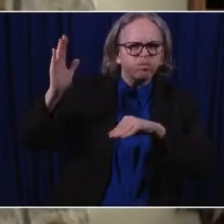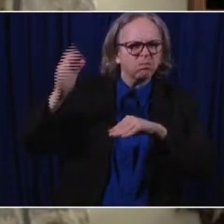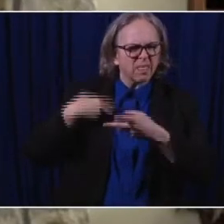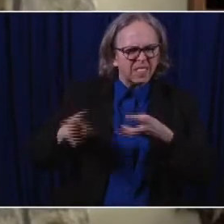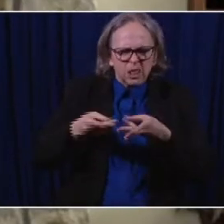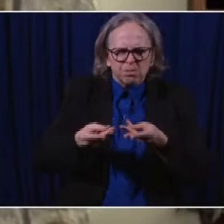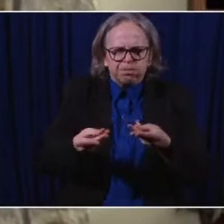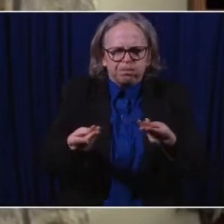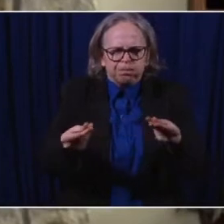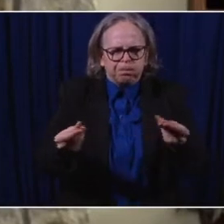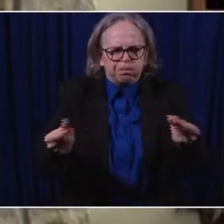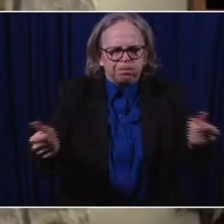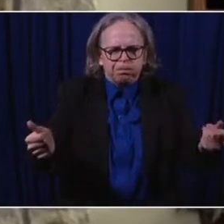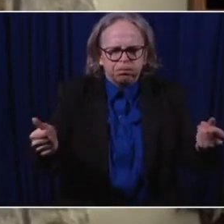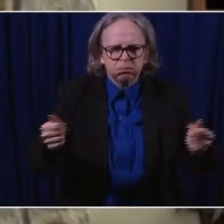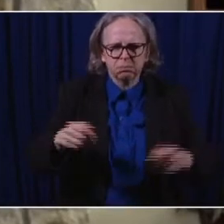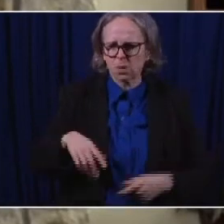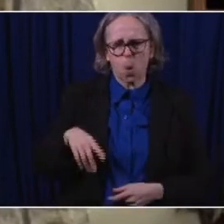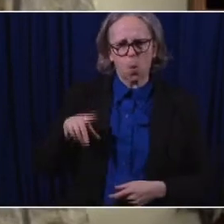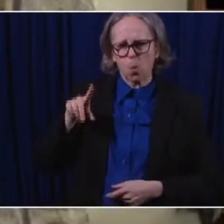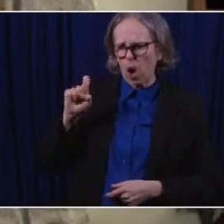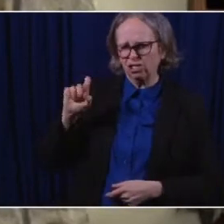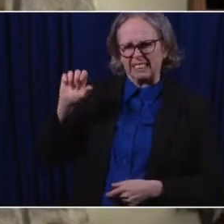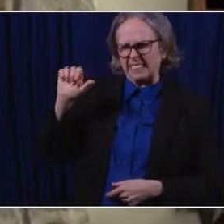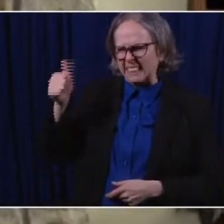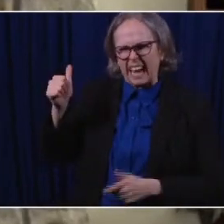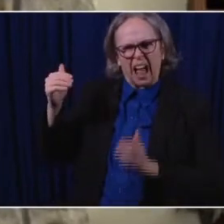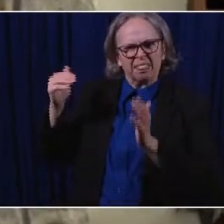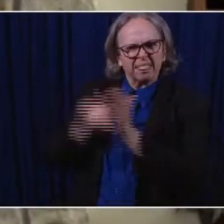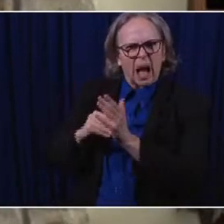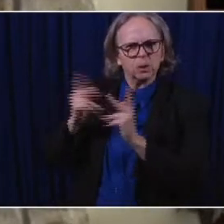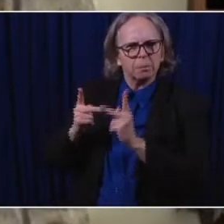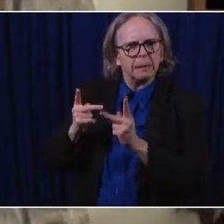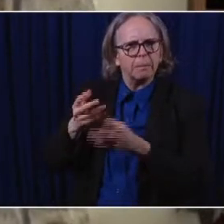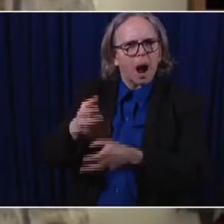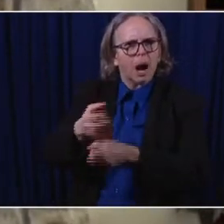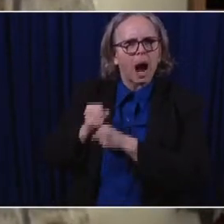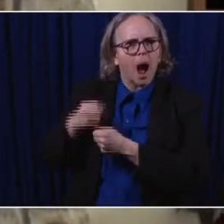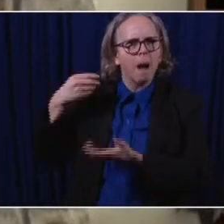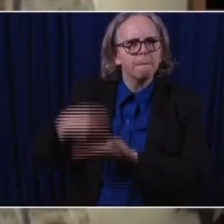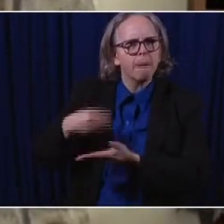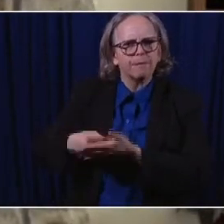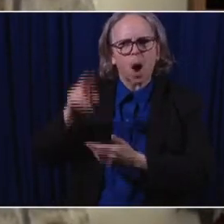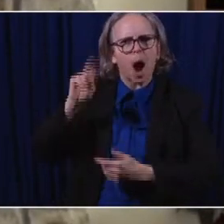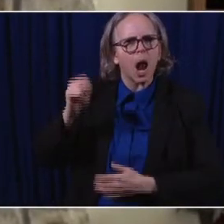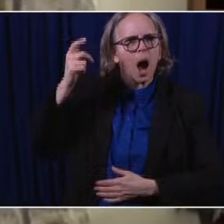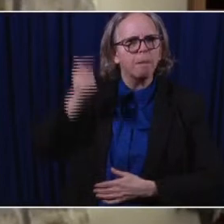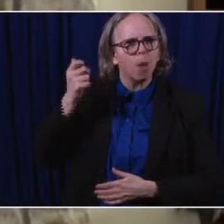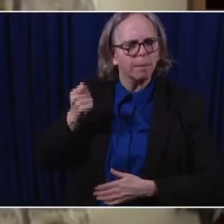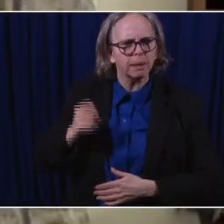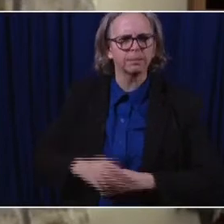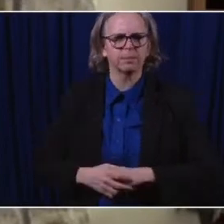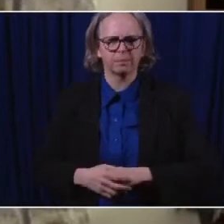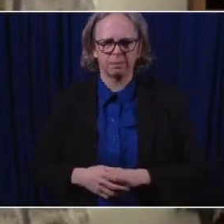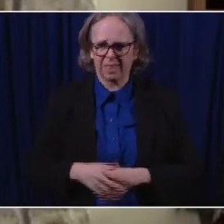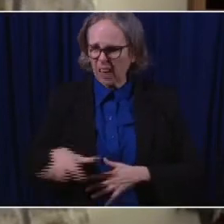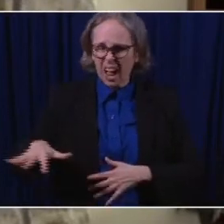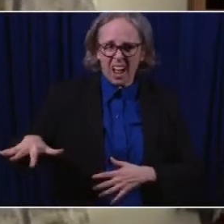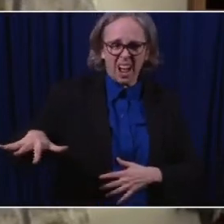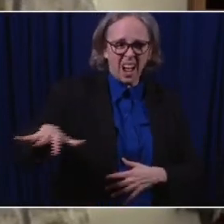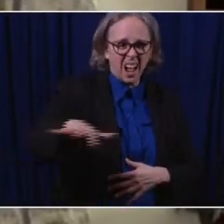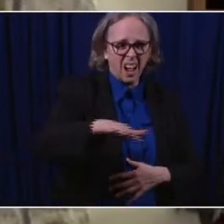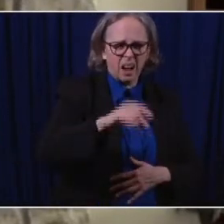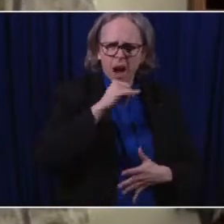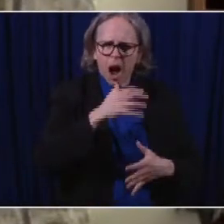110,000 Ohioans. That's $100 million to more than 110,000 Ohioans receiving traditional unemployment. This represents